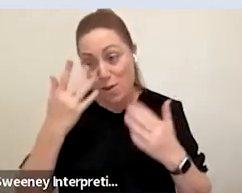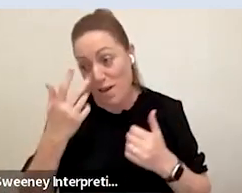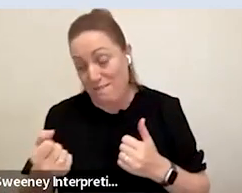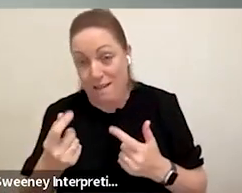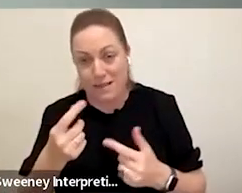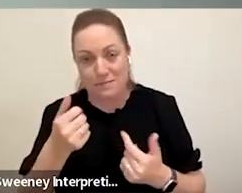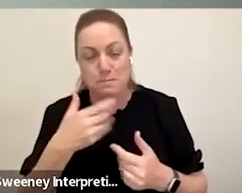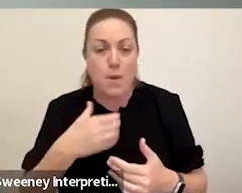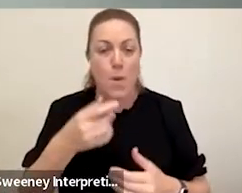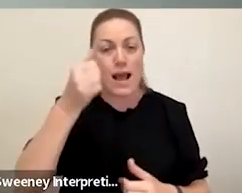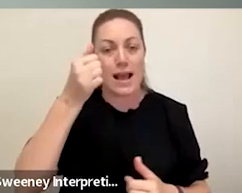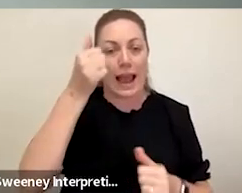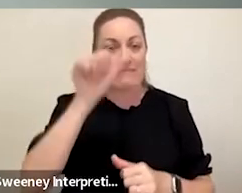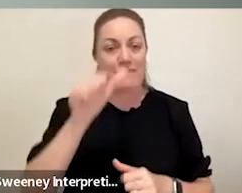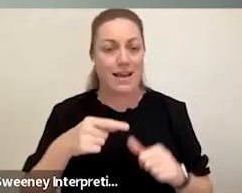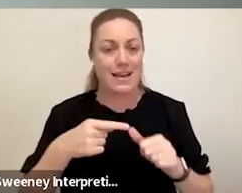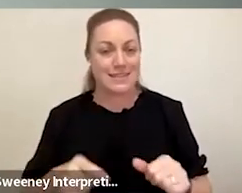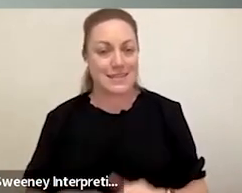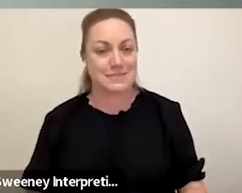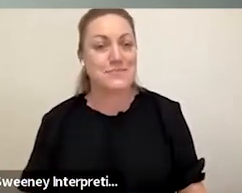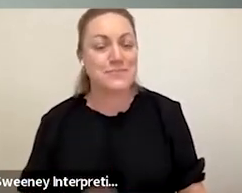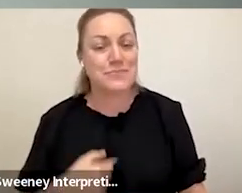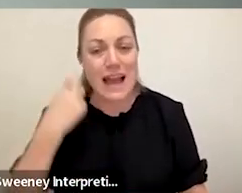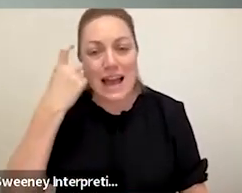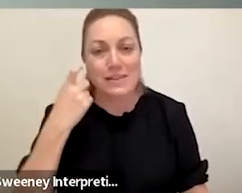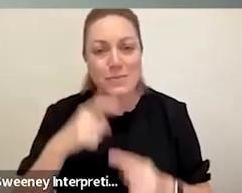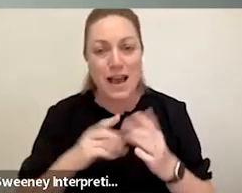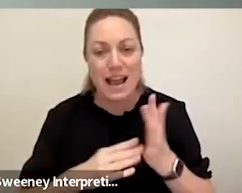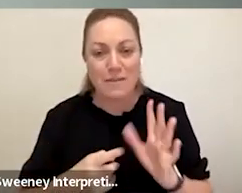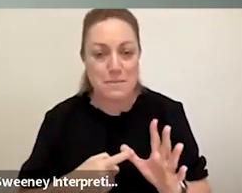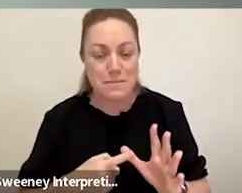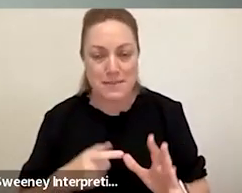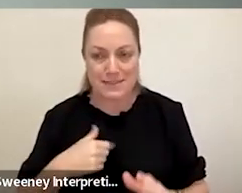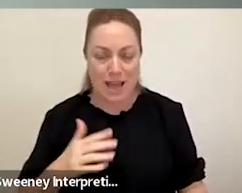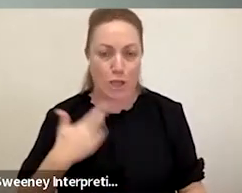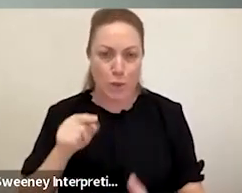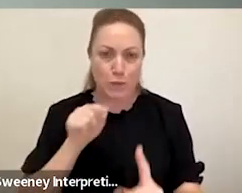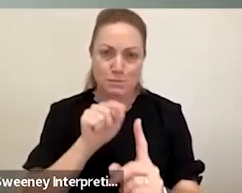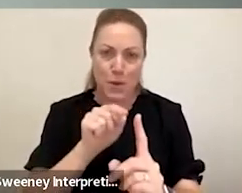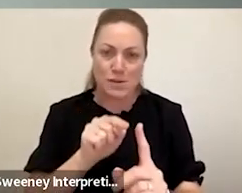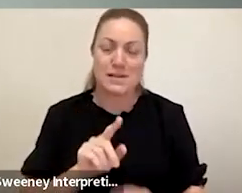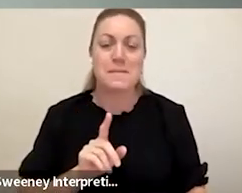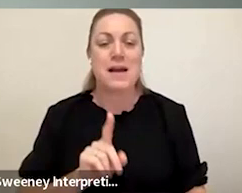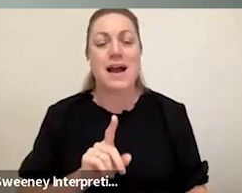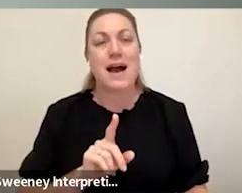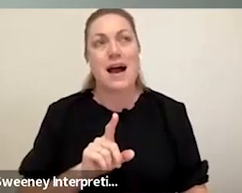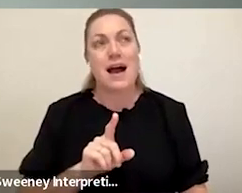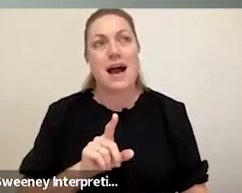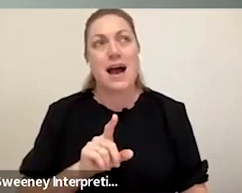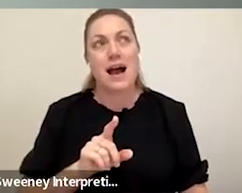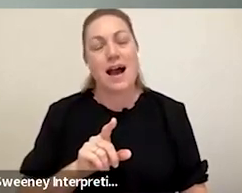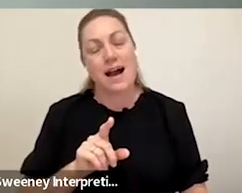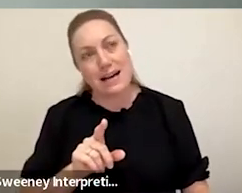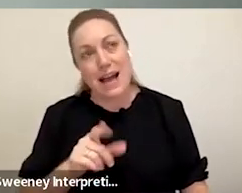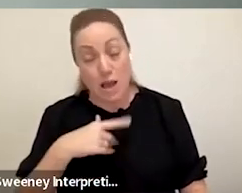panel. I'm actually just wondering about Emma. I don't want to point, call on you, but I do want to call on you because I